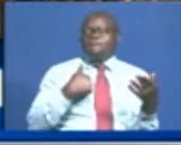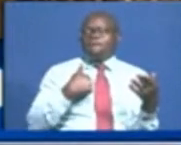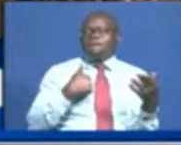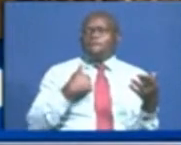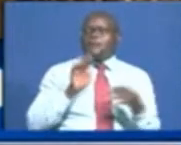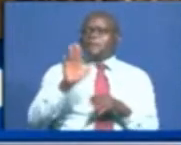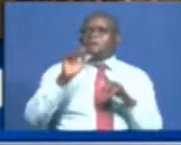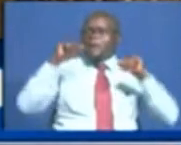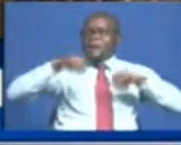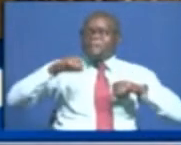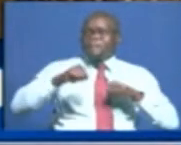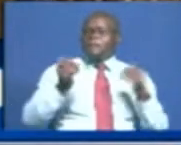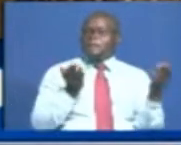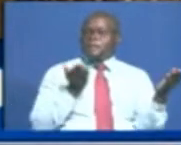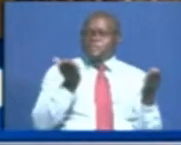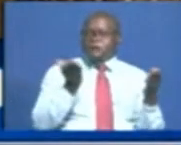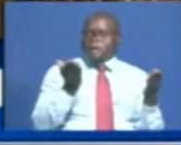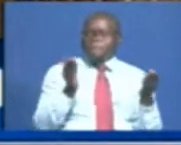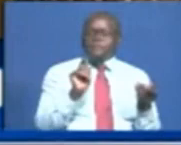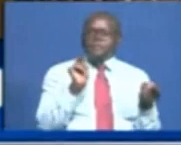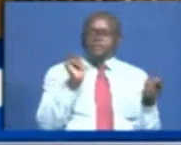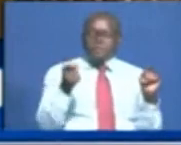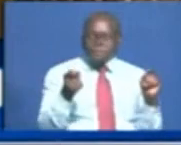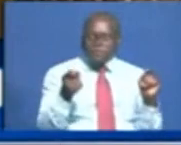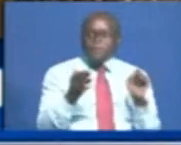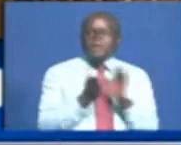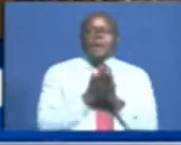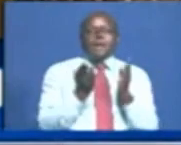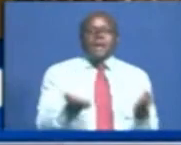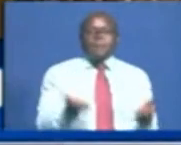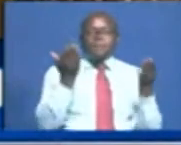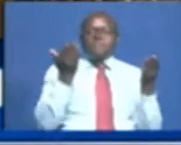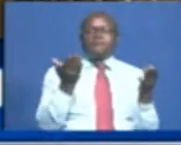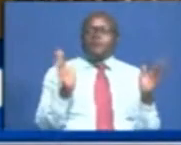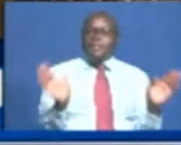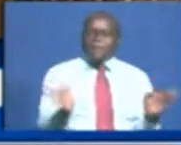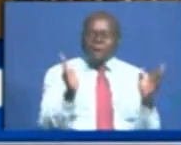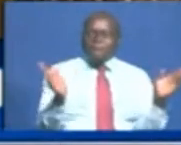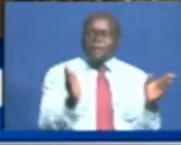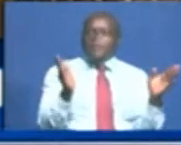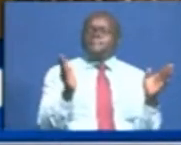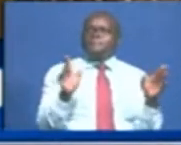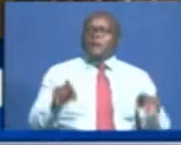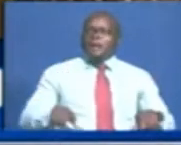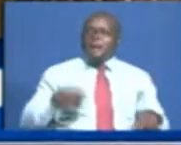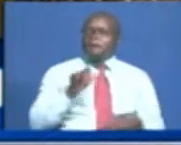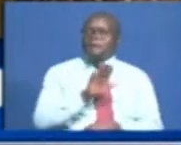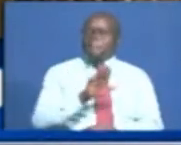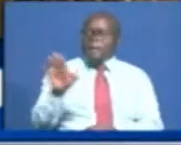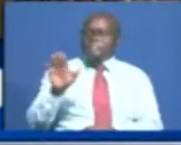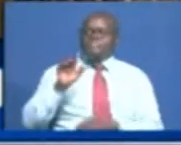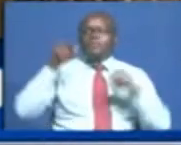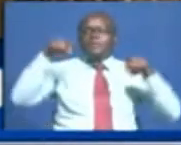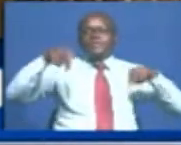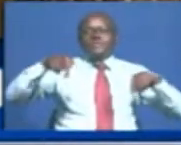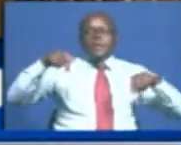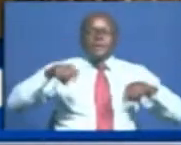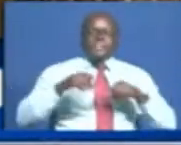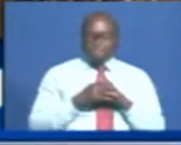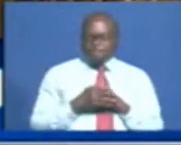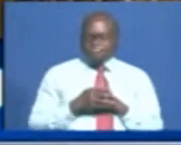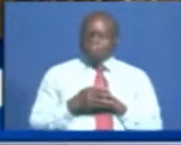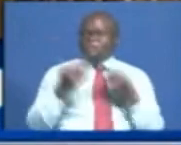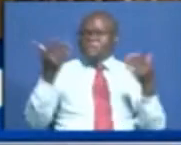capabilities to serve, transform, and improve their welfare and well-being. Today, you're